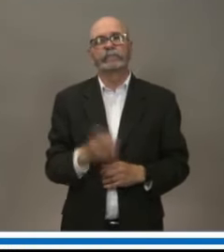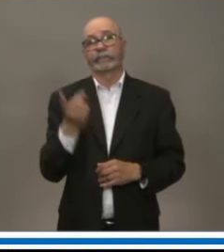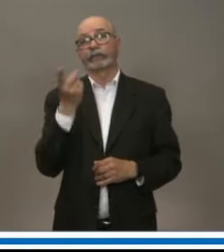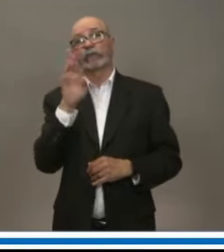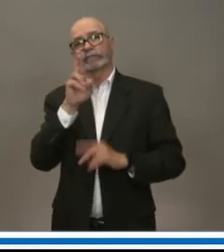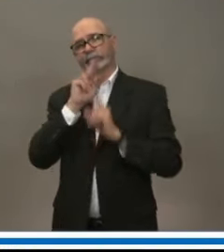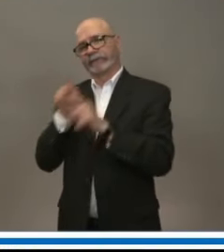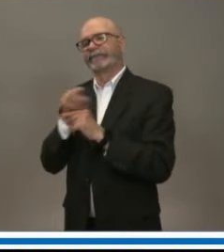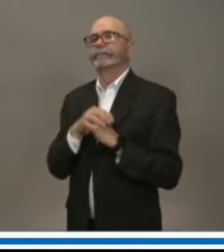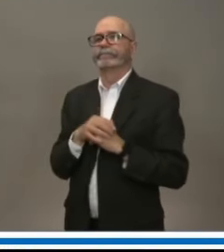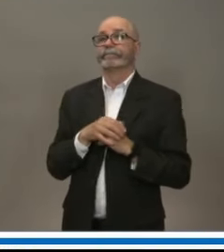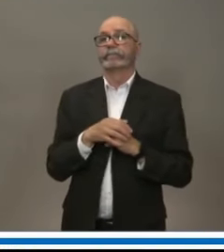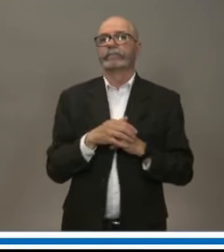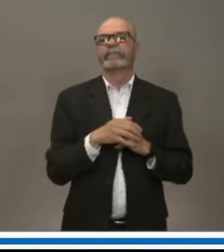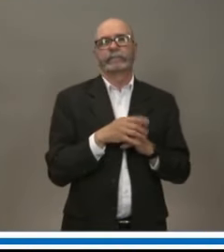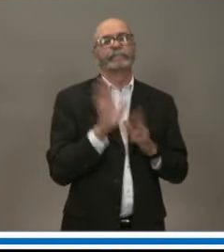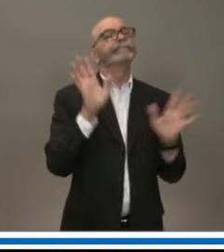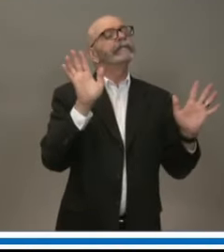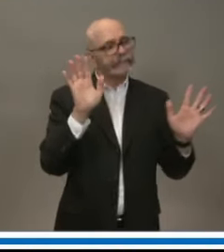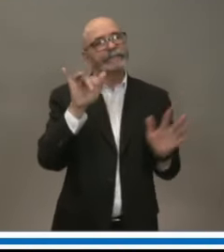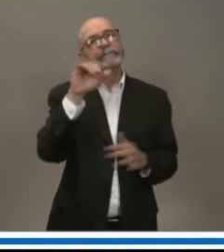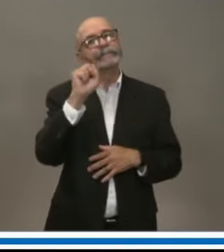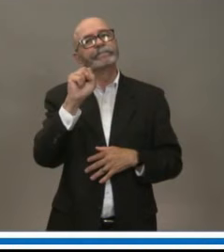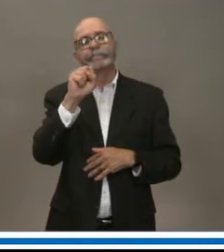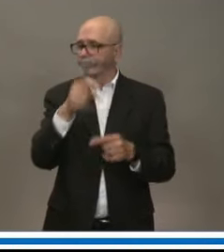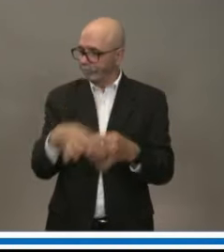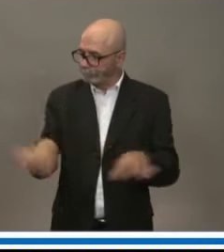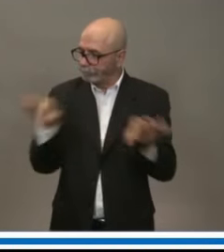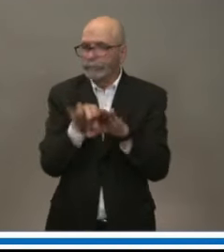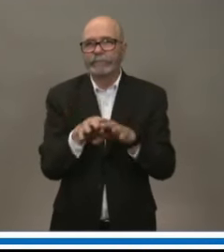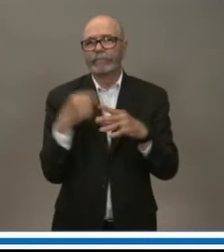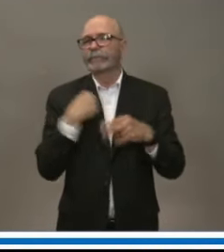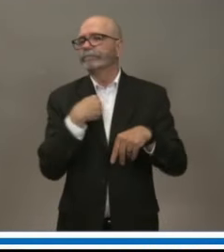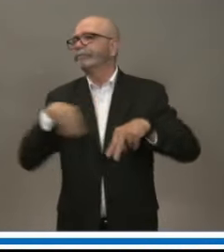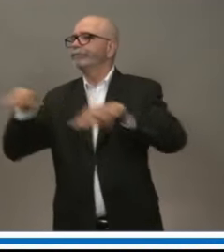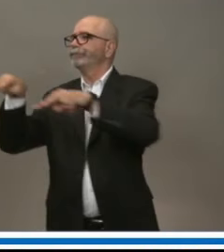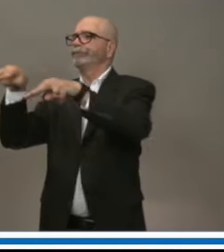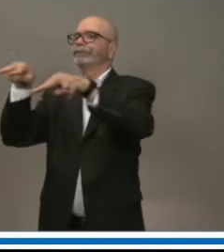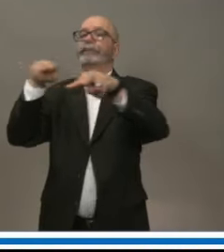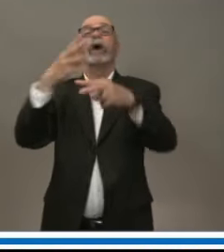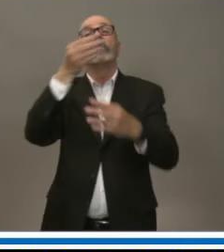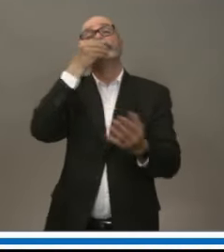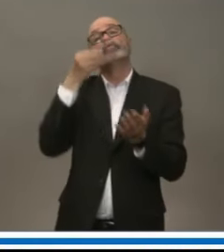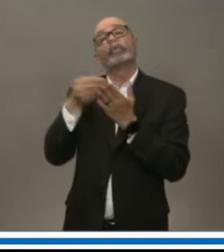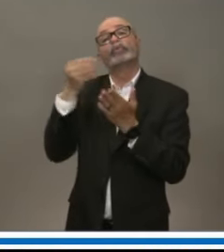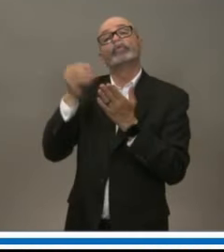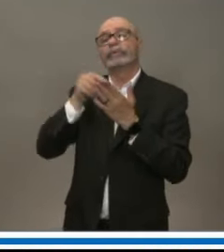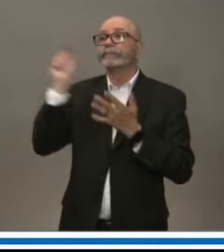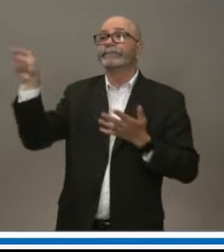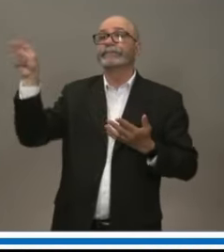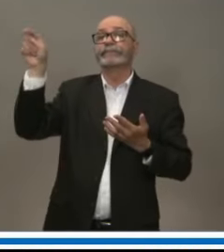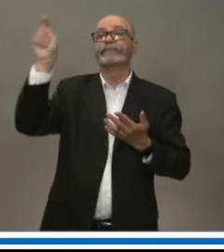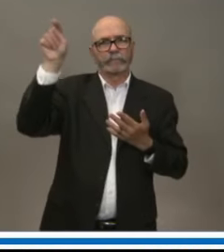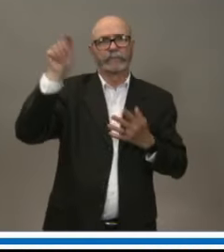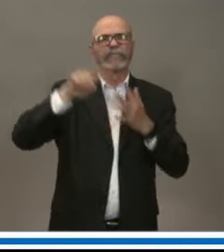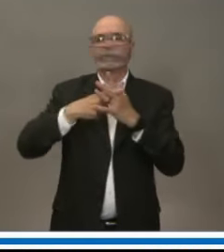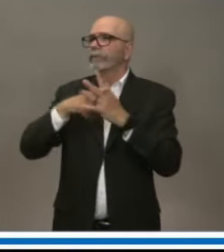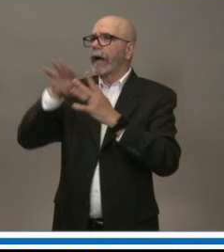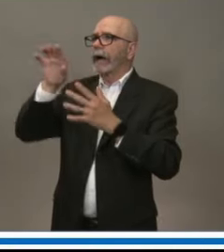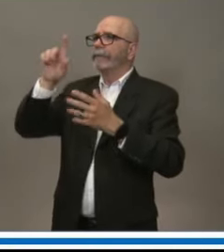part of it, and we do have, I'll start with many grocery stores. They're doing a lot of great things within the environment that they